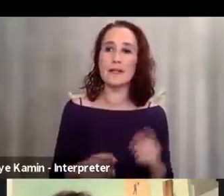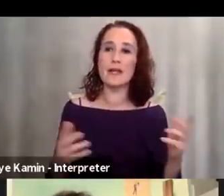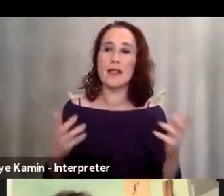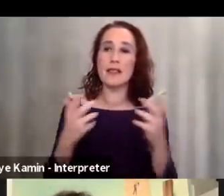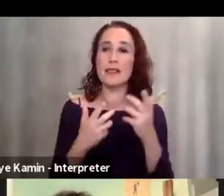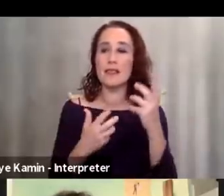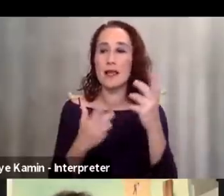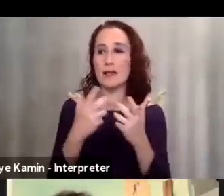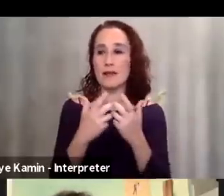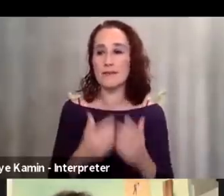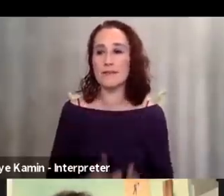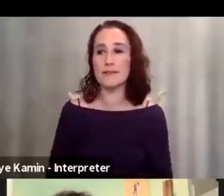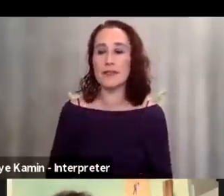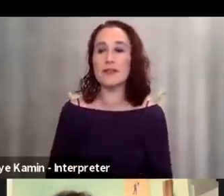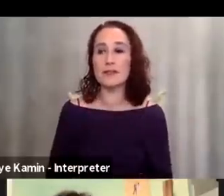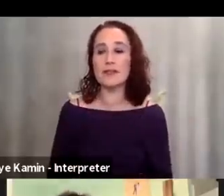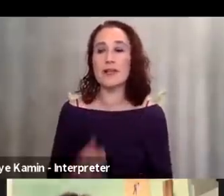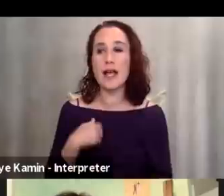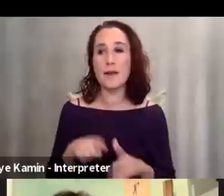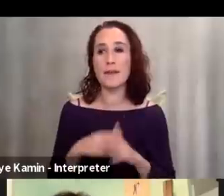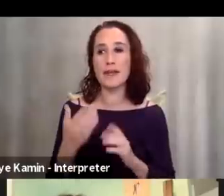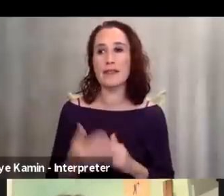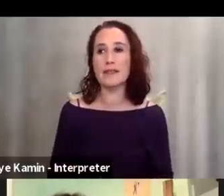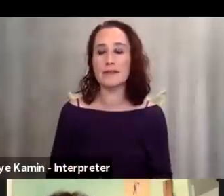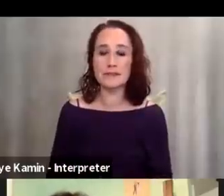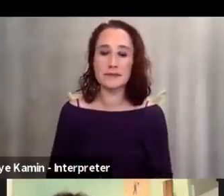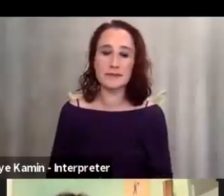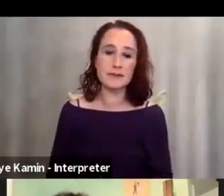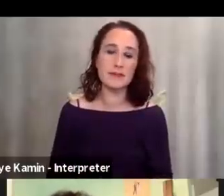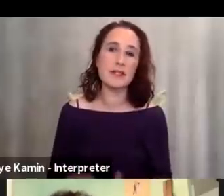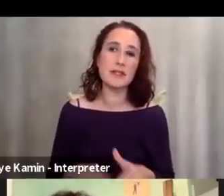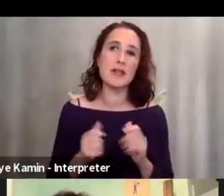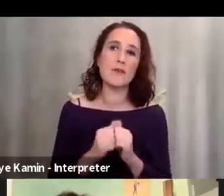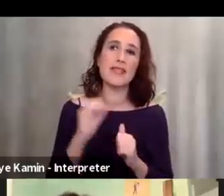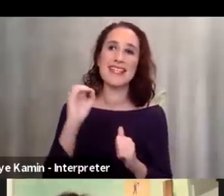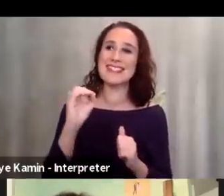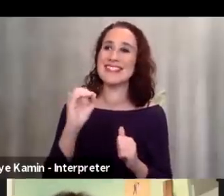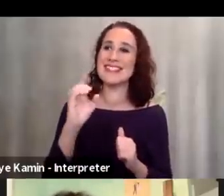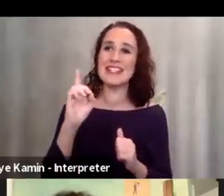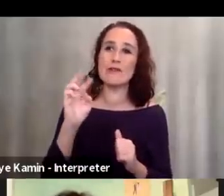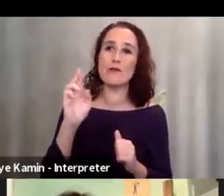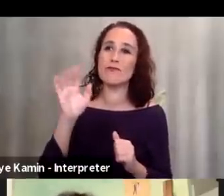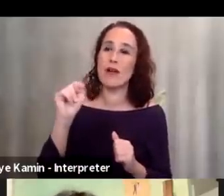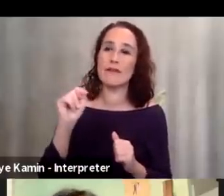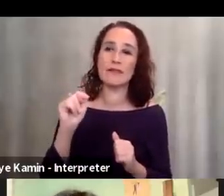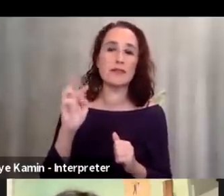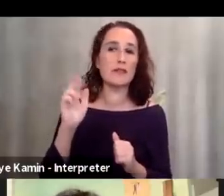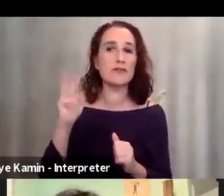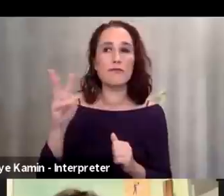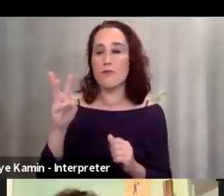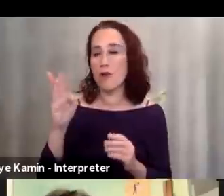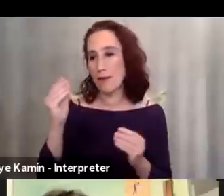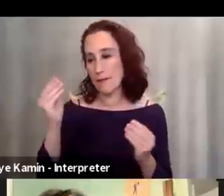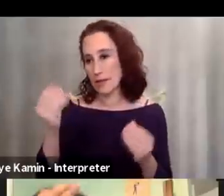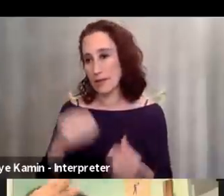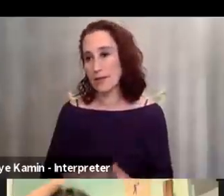but that's where I begin. I sort of begin with a zero draft. It's just creating raw material, and